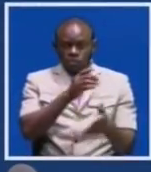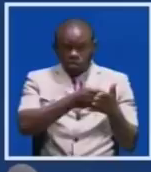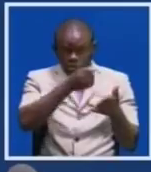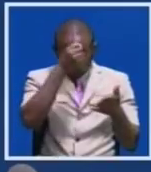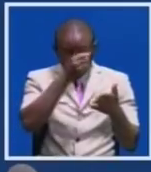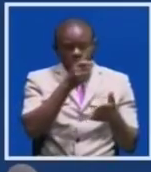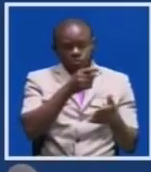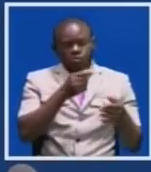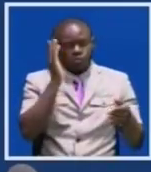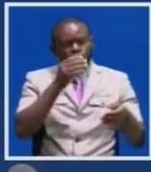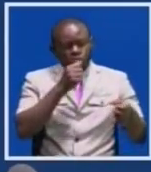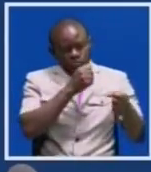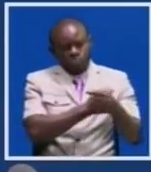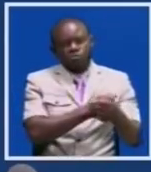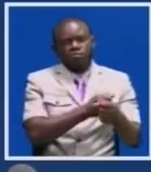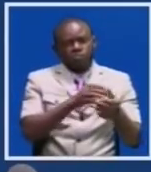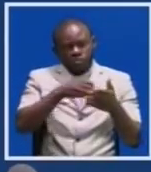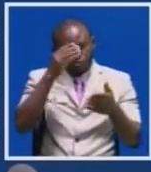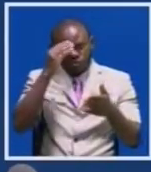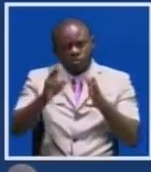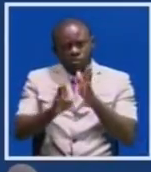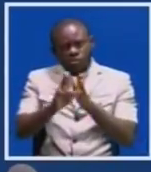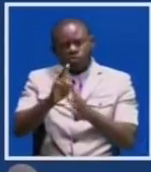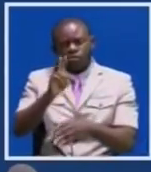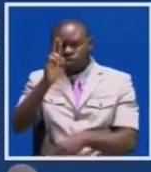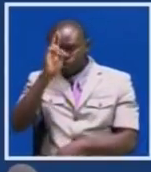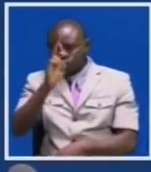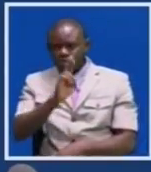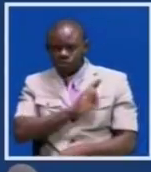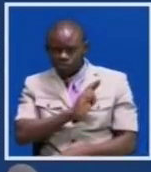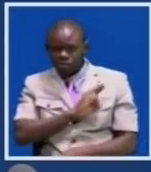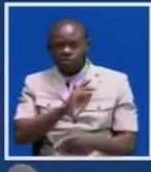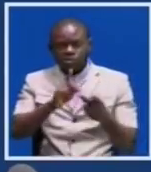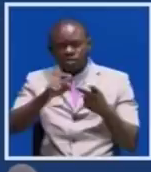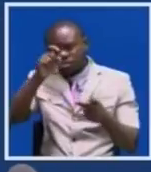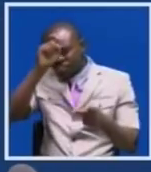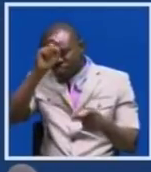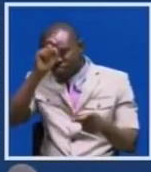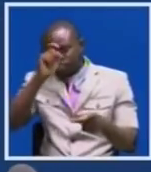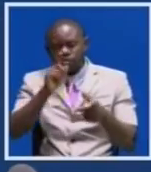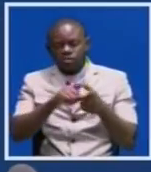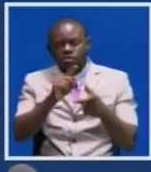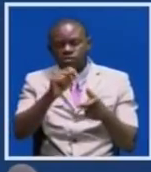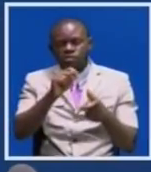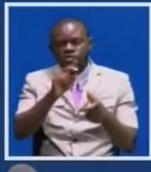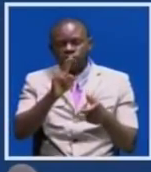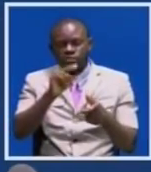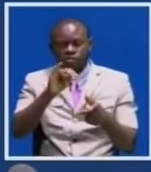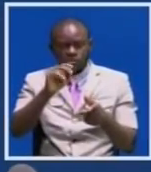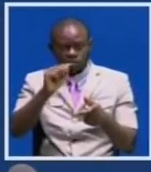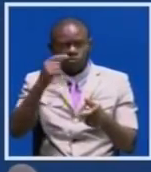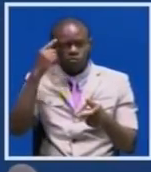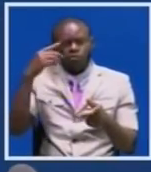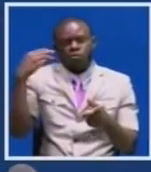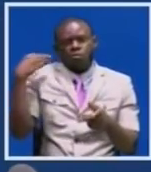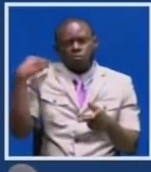scholarships to study in Russia, Egypt and Tunisia respectively at undergraduate and master's level for the